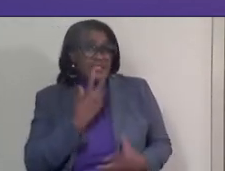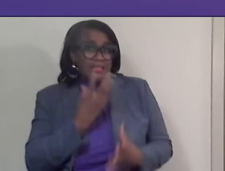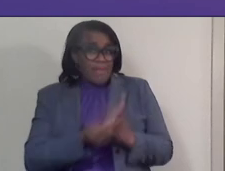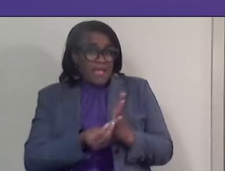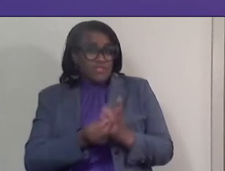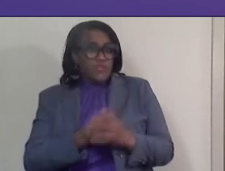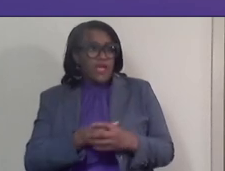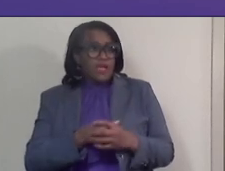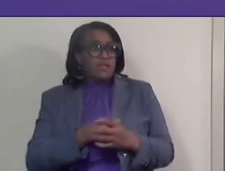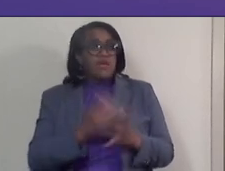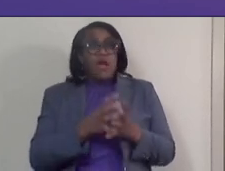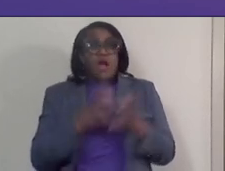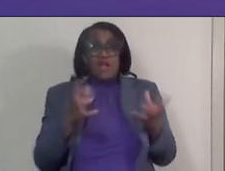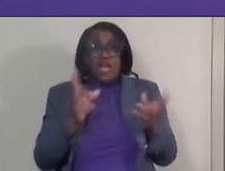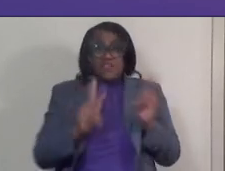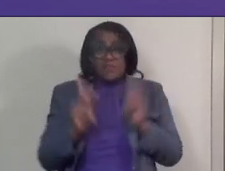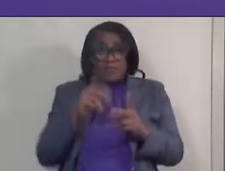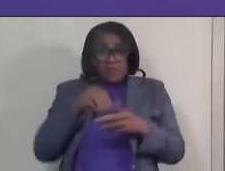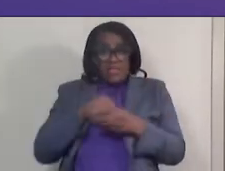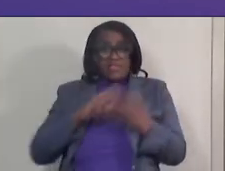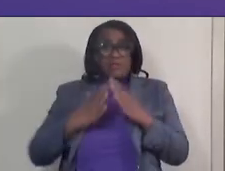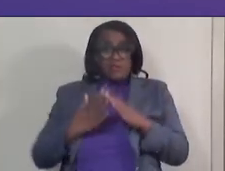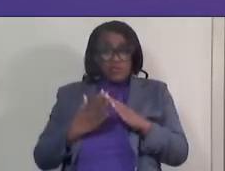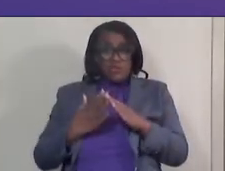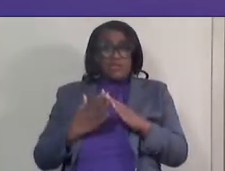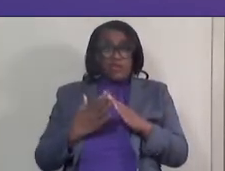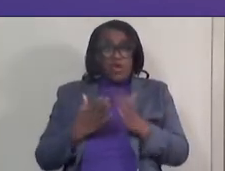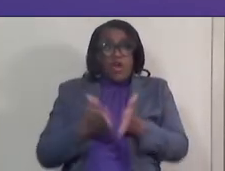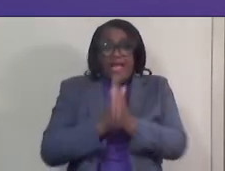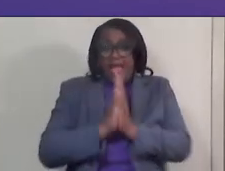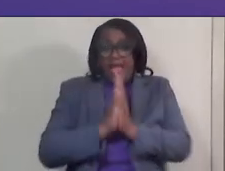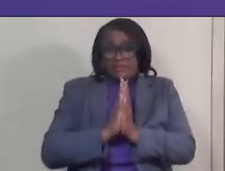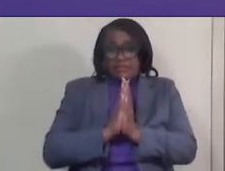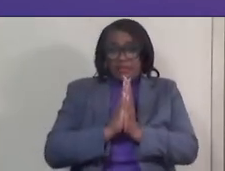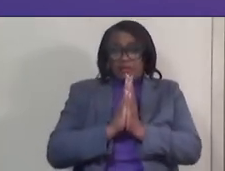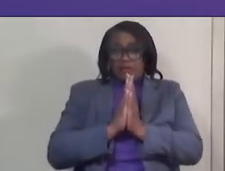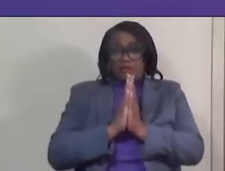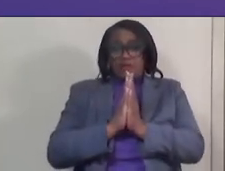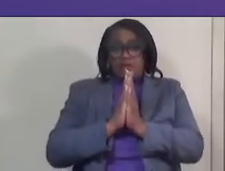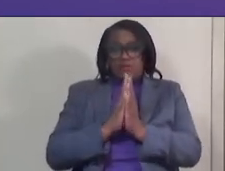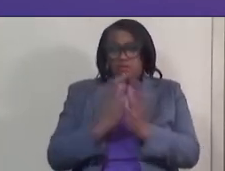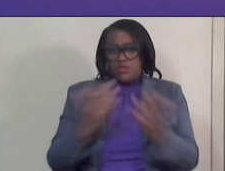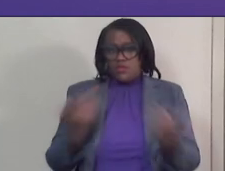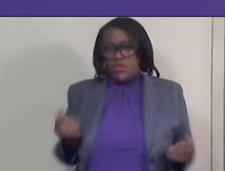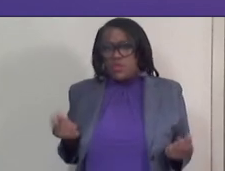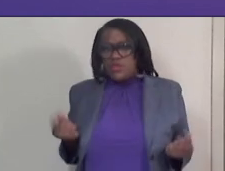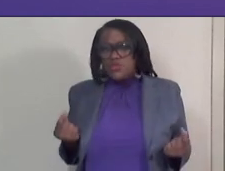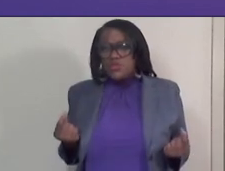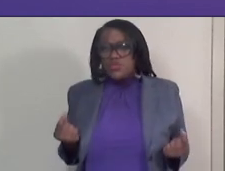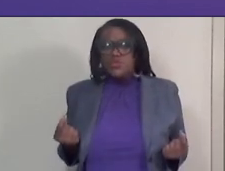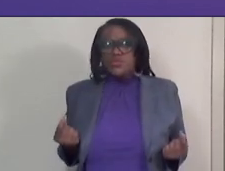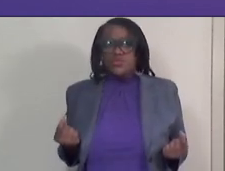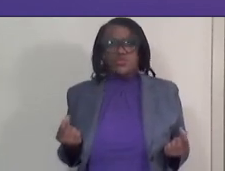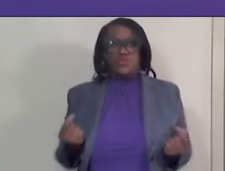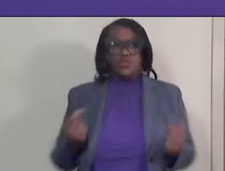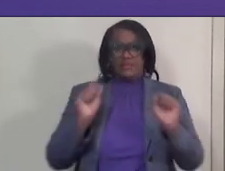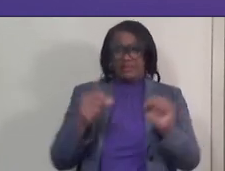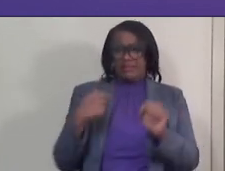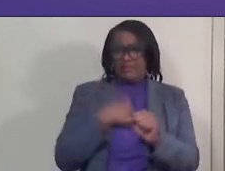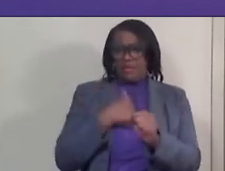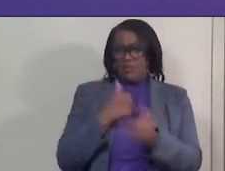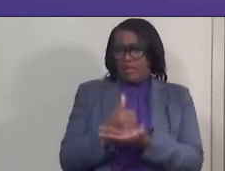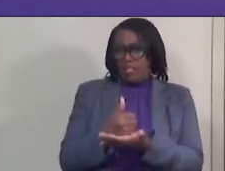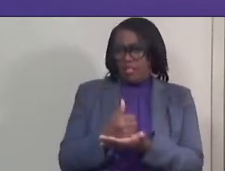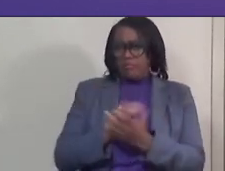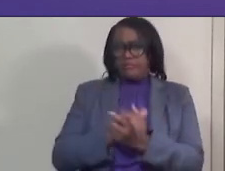lot of people in the community are asking, what can we do, or just can we help? And I am thinking,